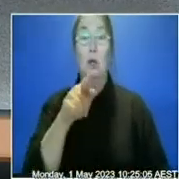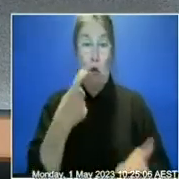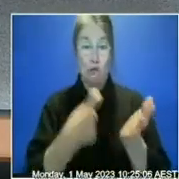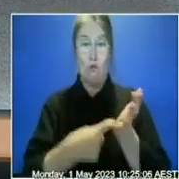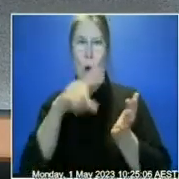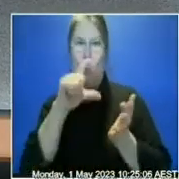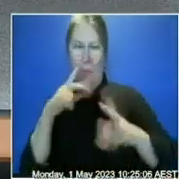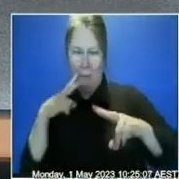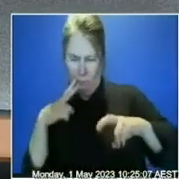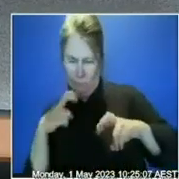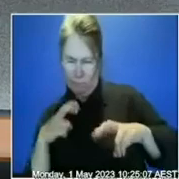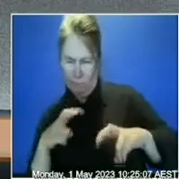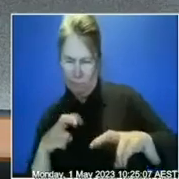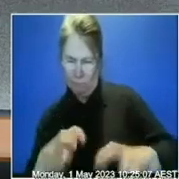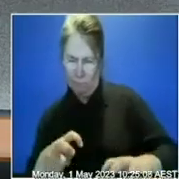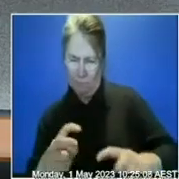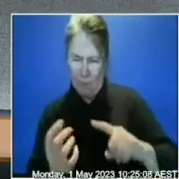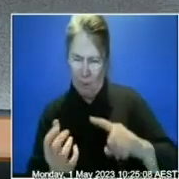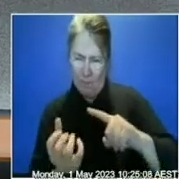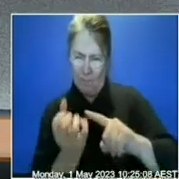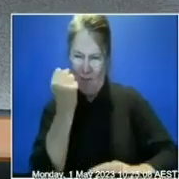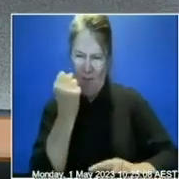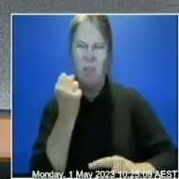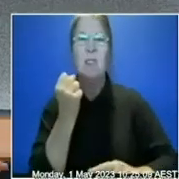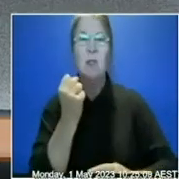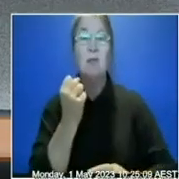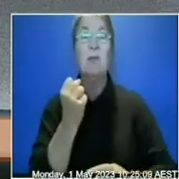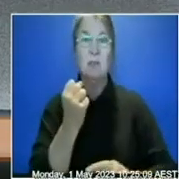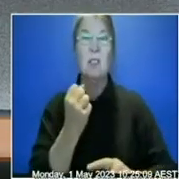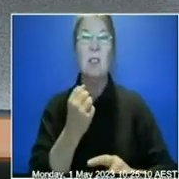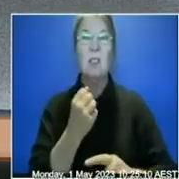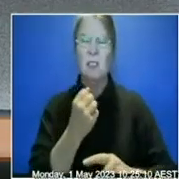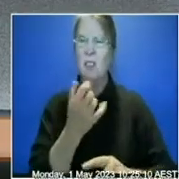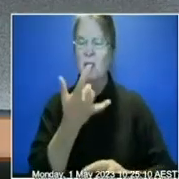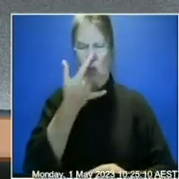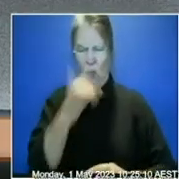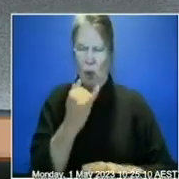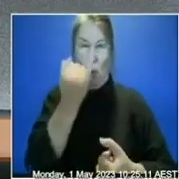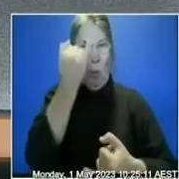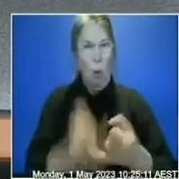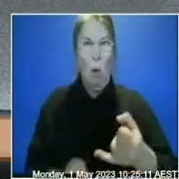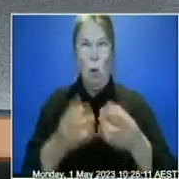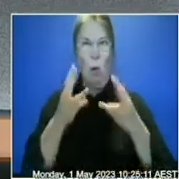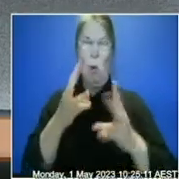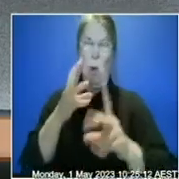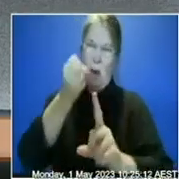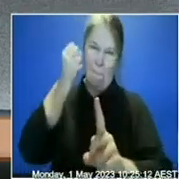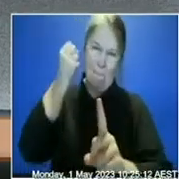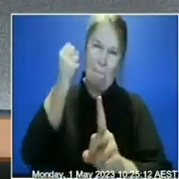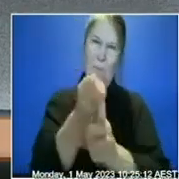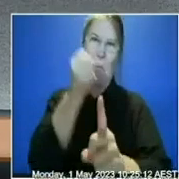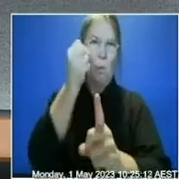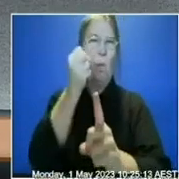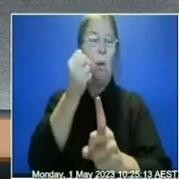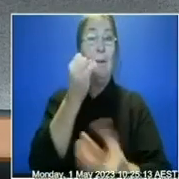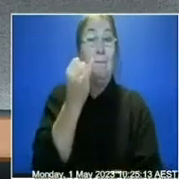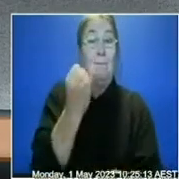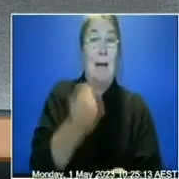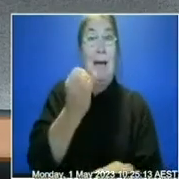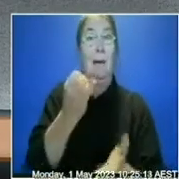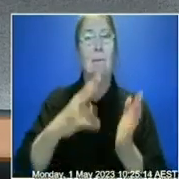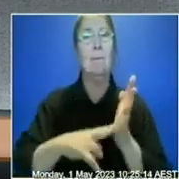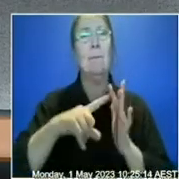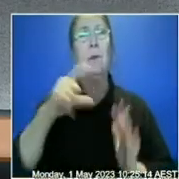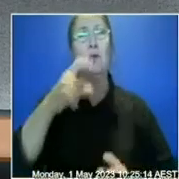of the Royal Commission's inquiry that go precisely to the support that wasn't there. Yes. Or hasn't been there and isn't there always